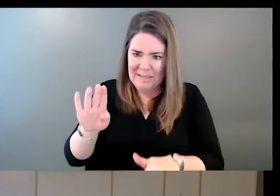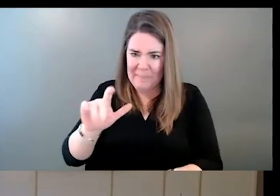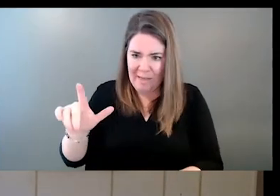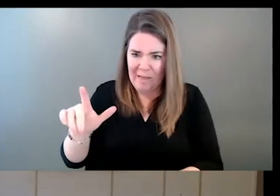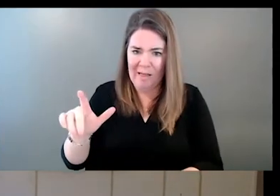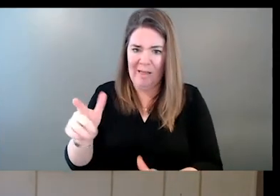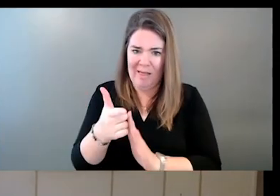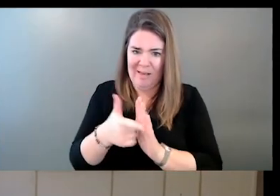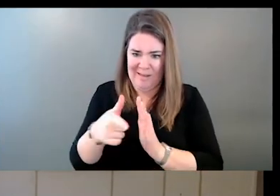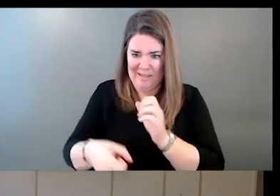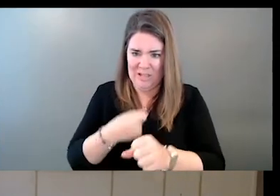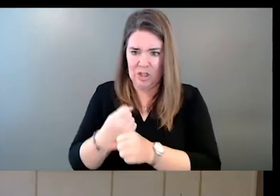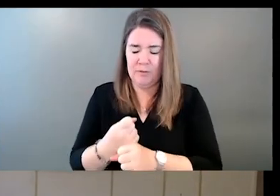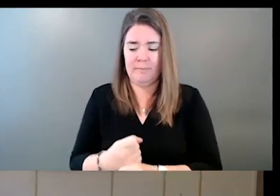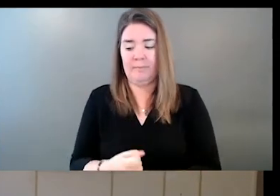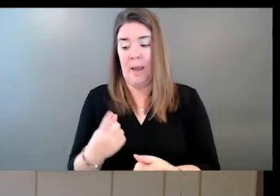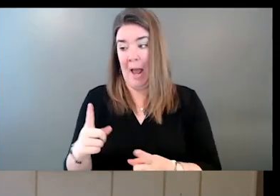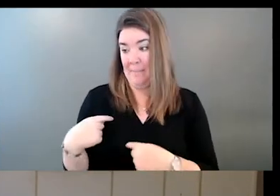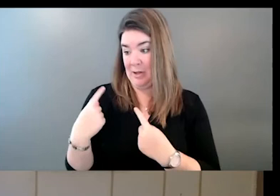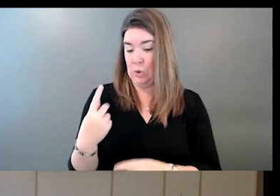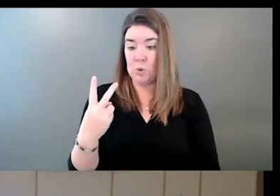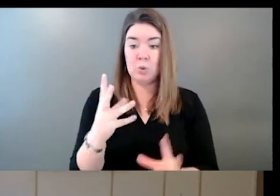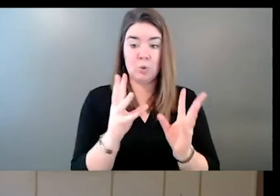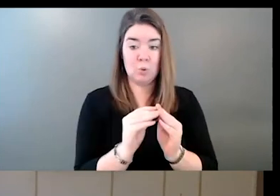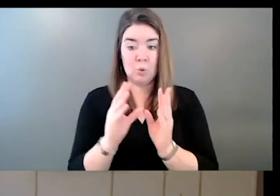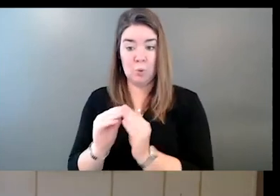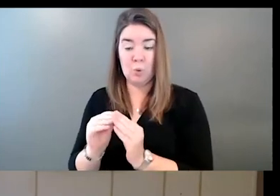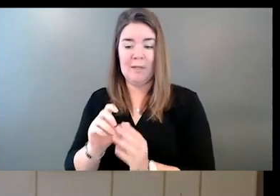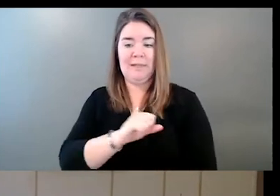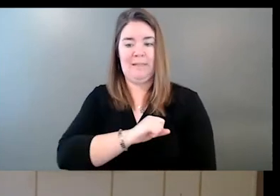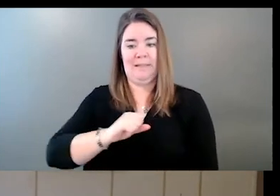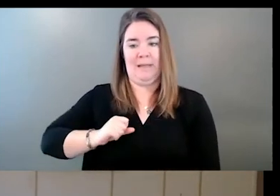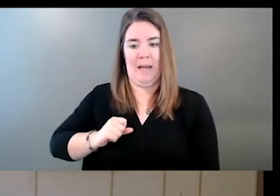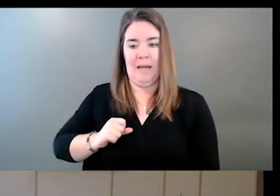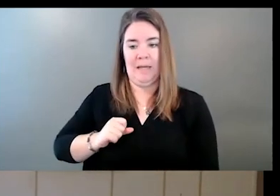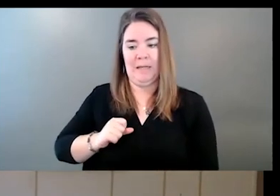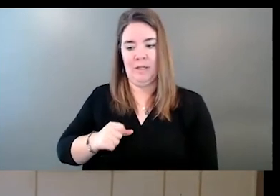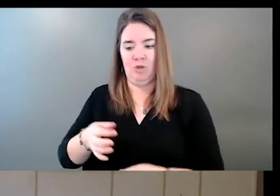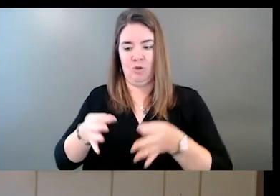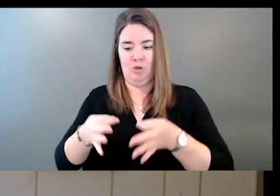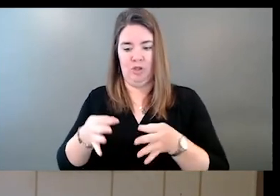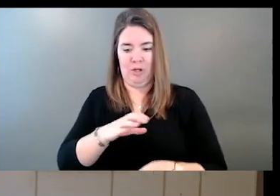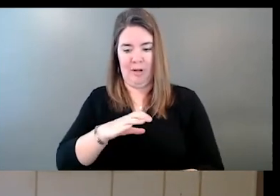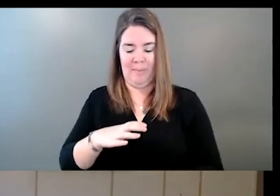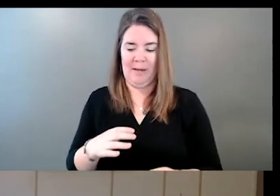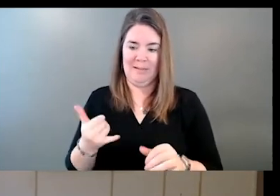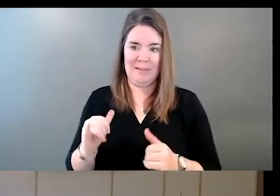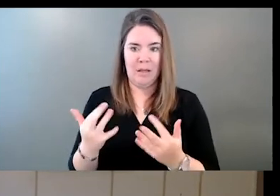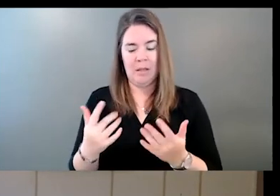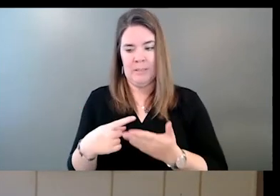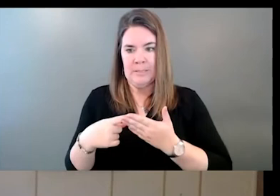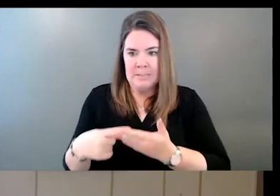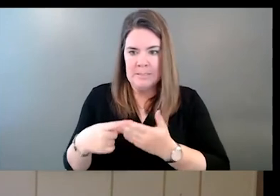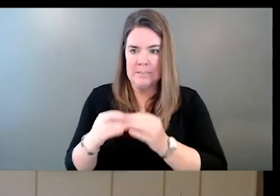Senate Bill 90 has had two hearings in the Senate Judiciary Committee, and it's awaiting further hearings. We've also been working,